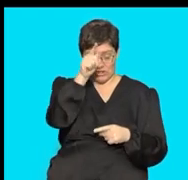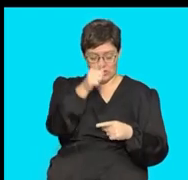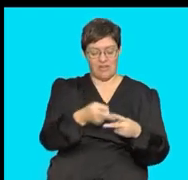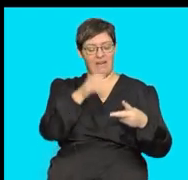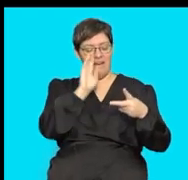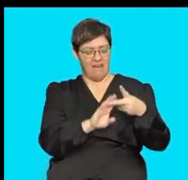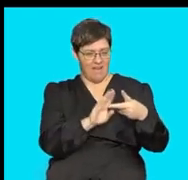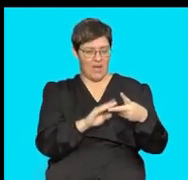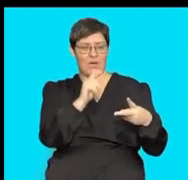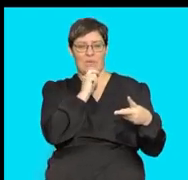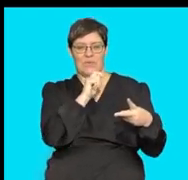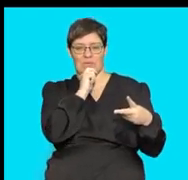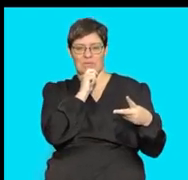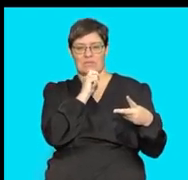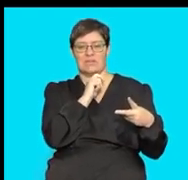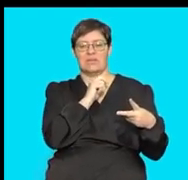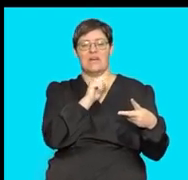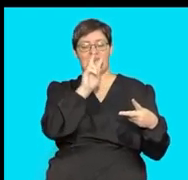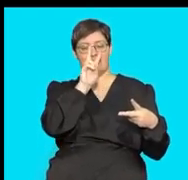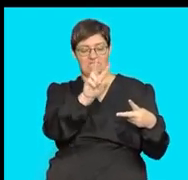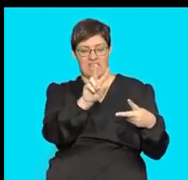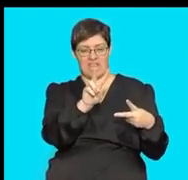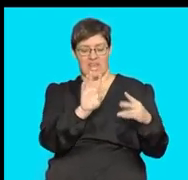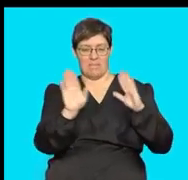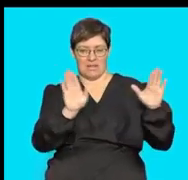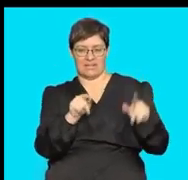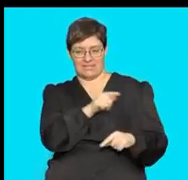angle, then we used this V pattern,